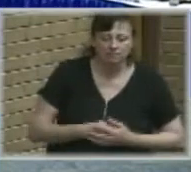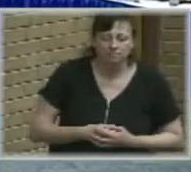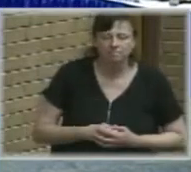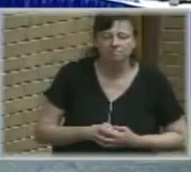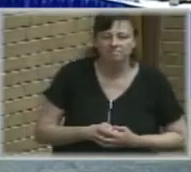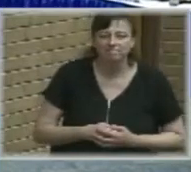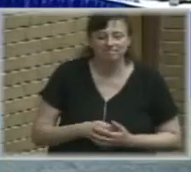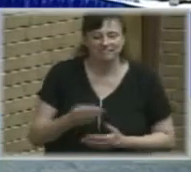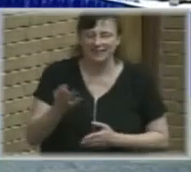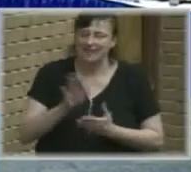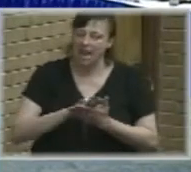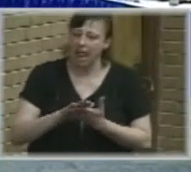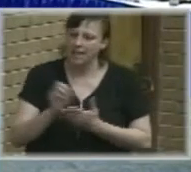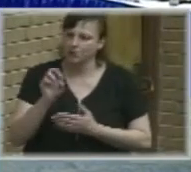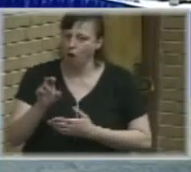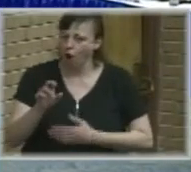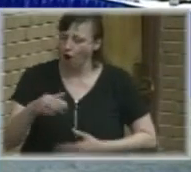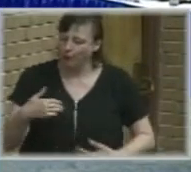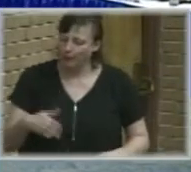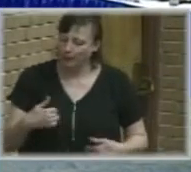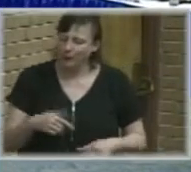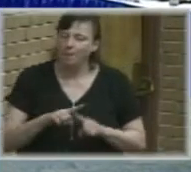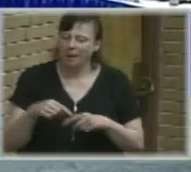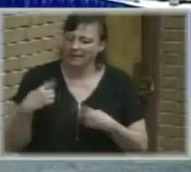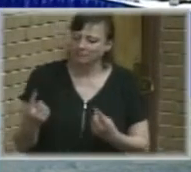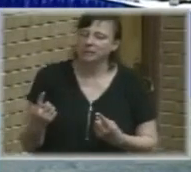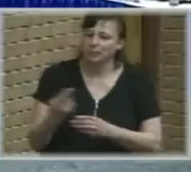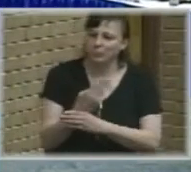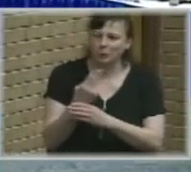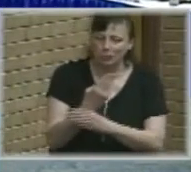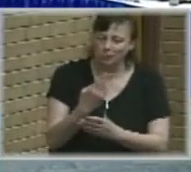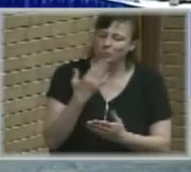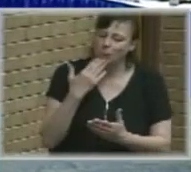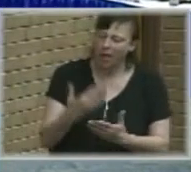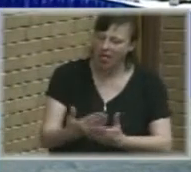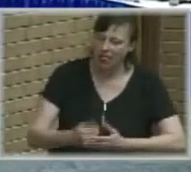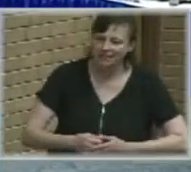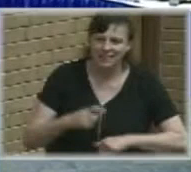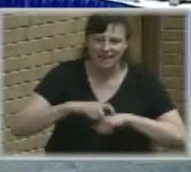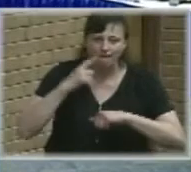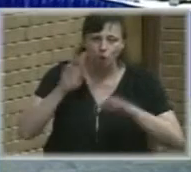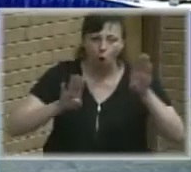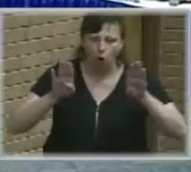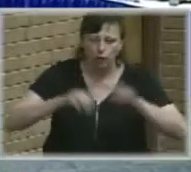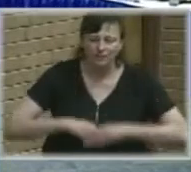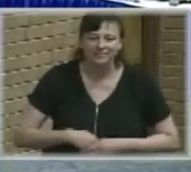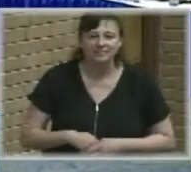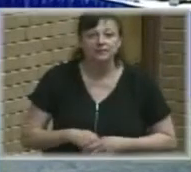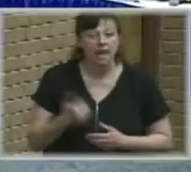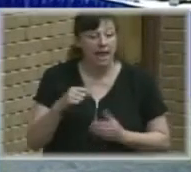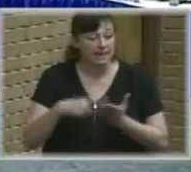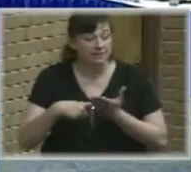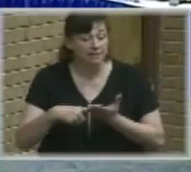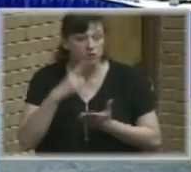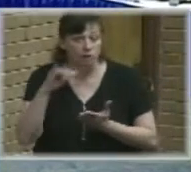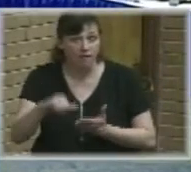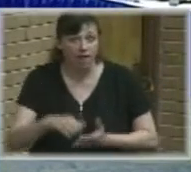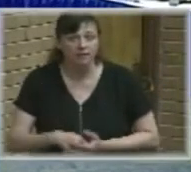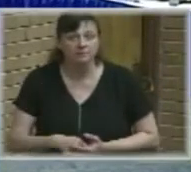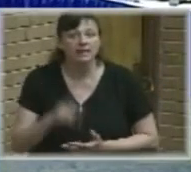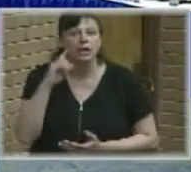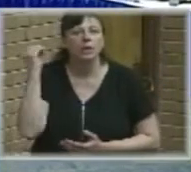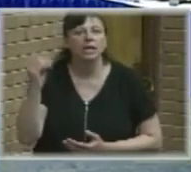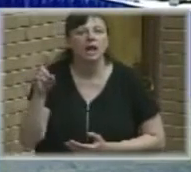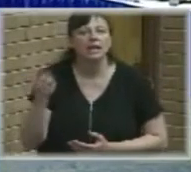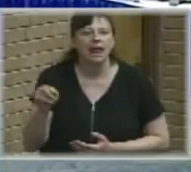pretty sharp car, but it's been used well. Any discussion on that? Hearing